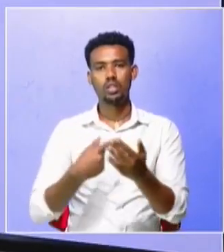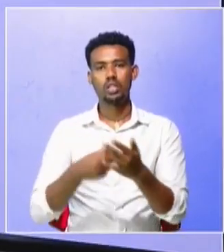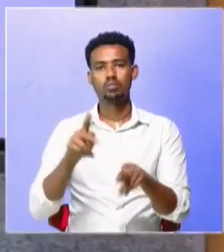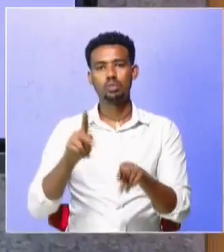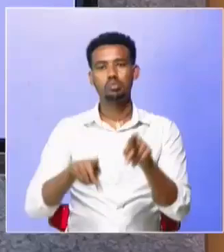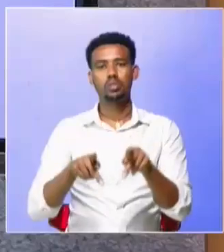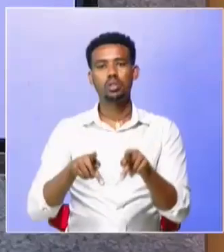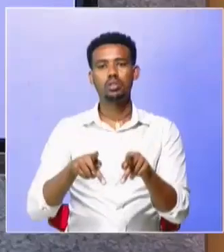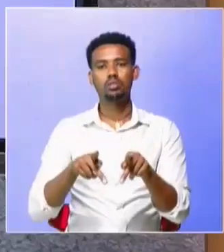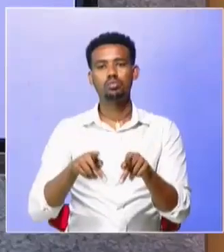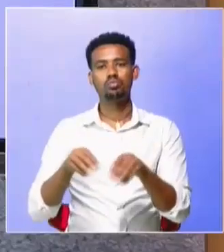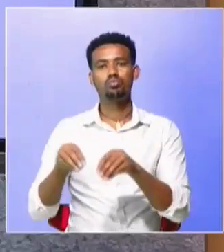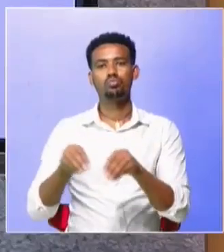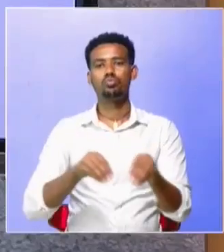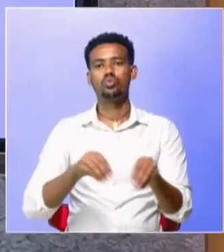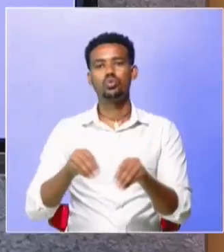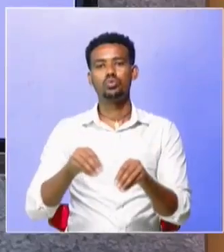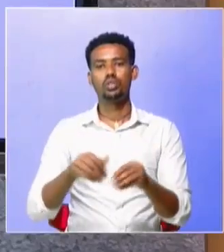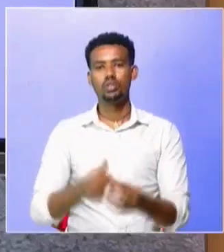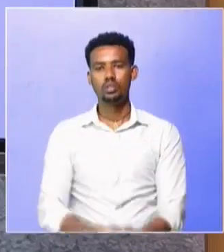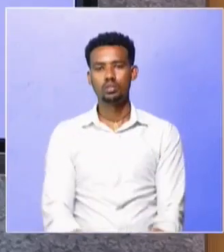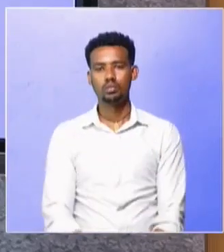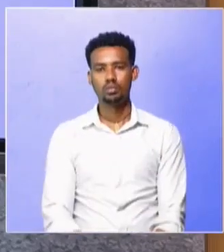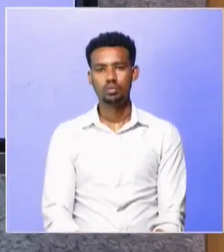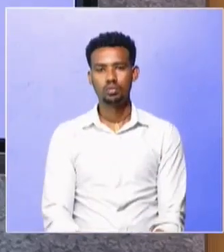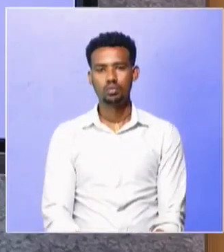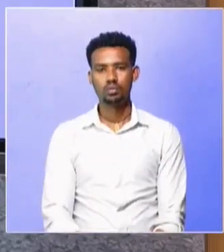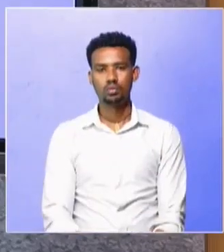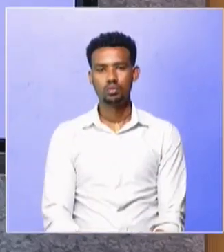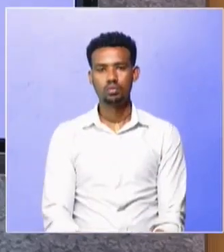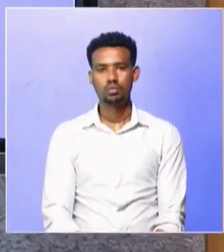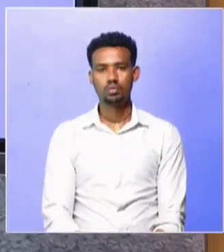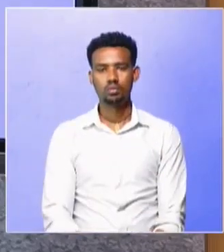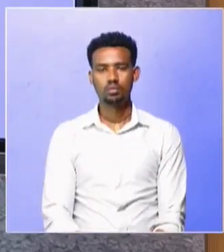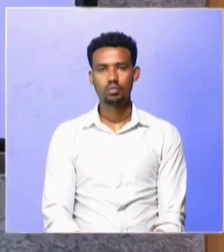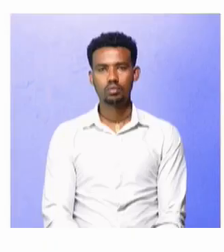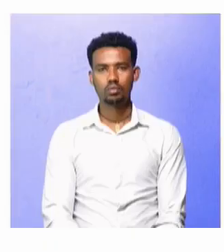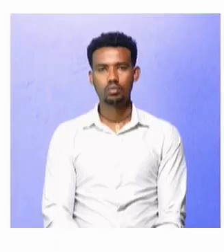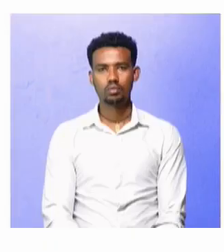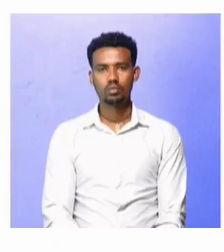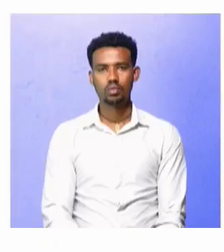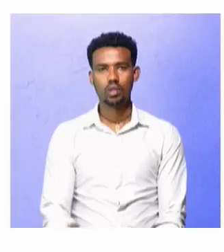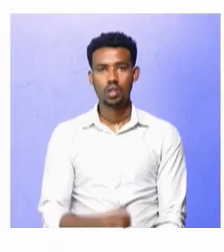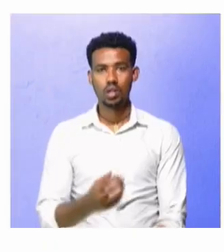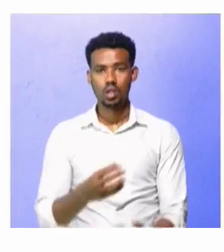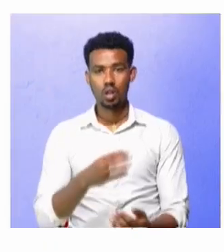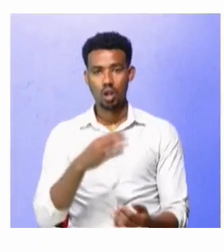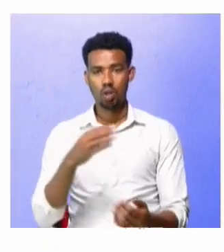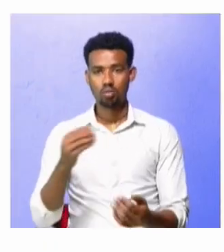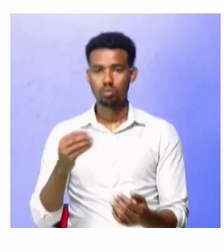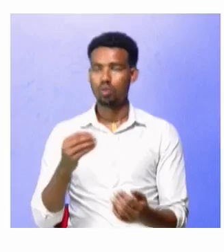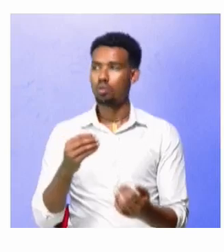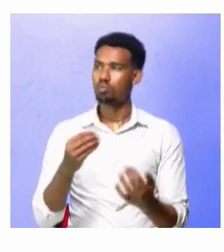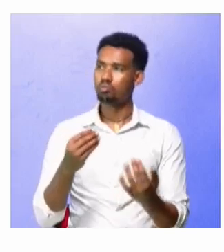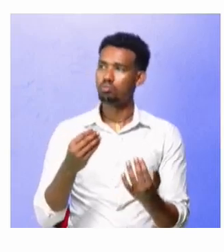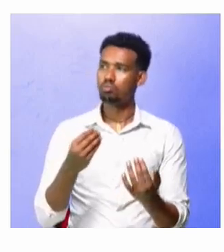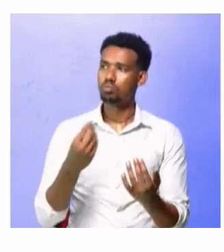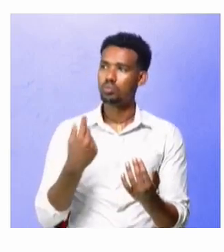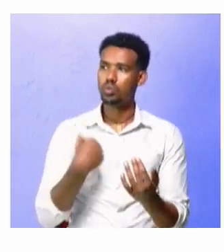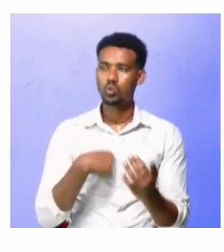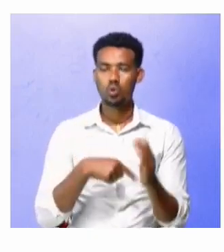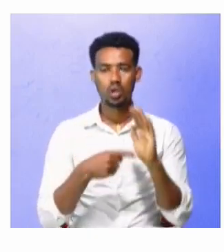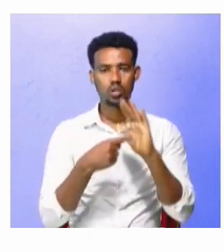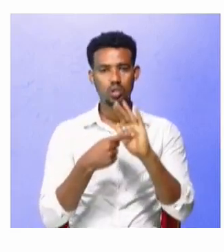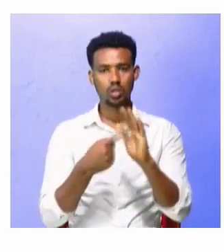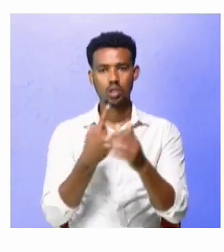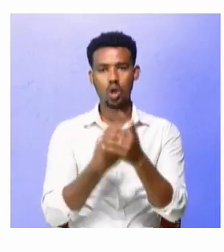what? Moving, and that's what we're showing here. So, and also, we're also showing not